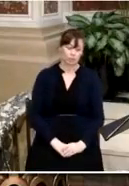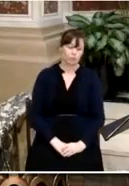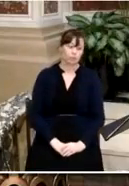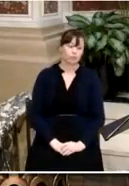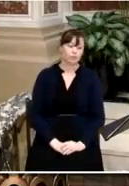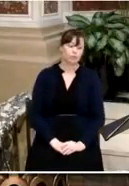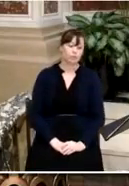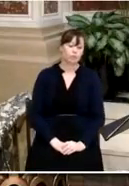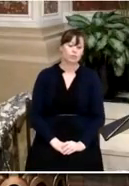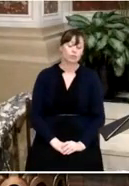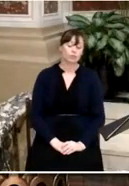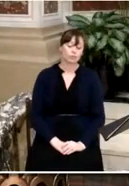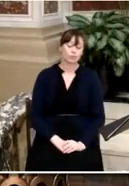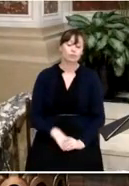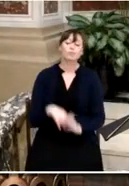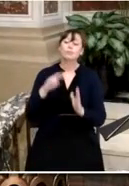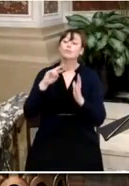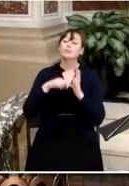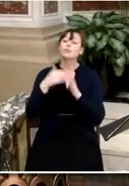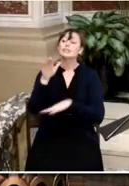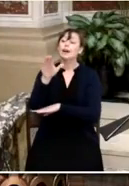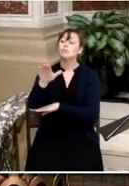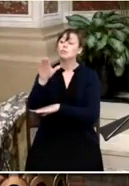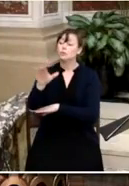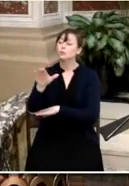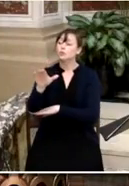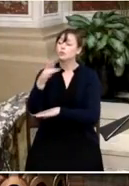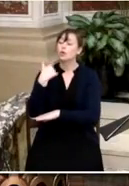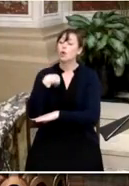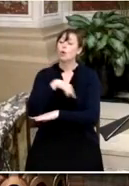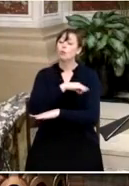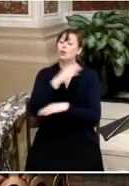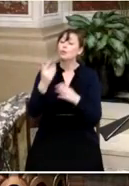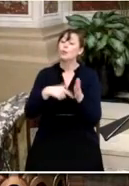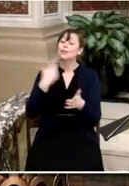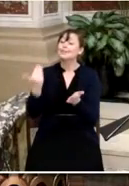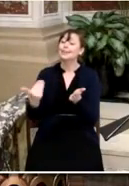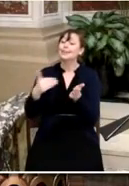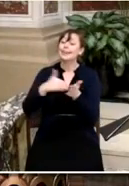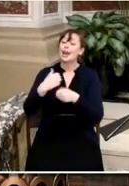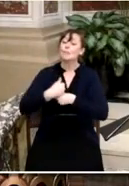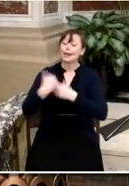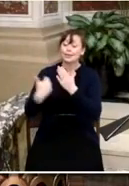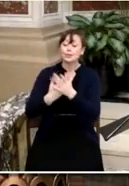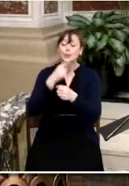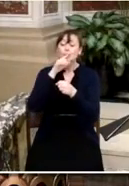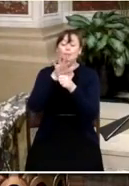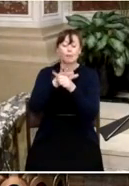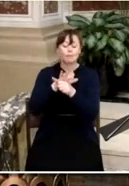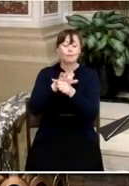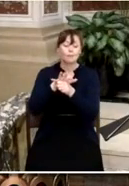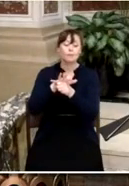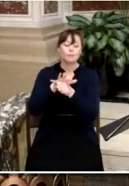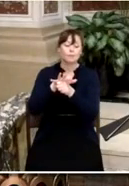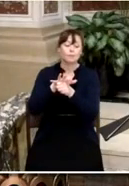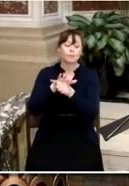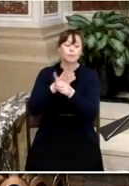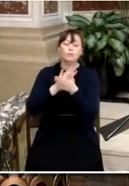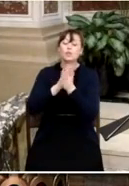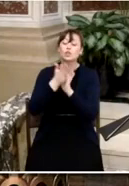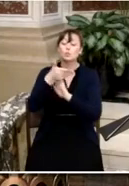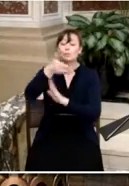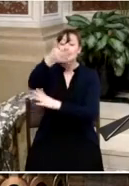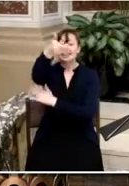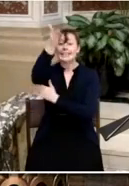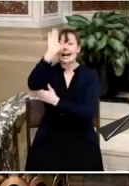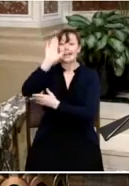Therefore, this afternoon, we will once again renew the promises to be God's